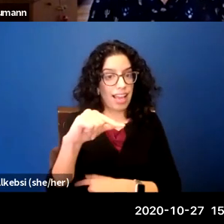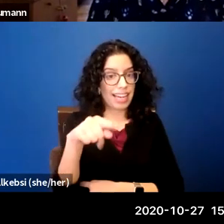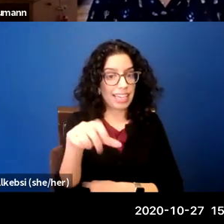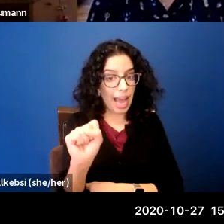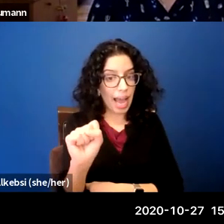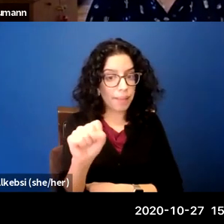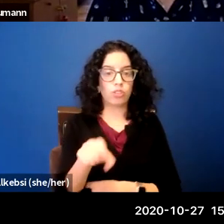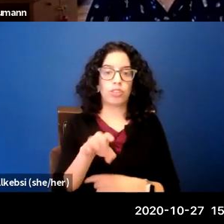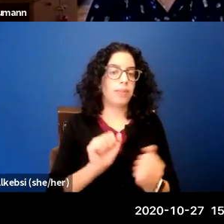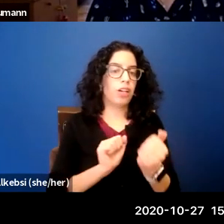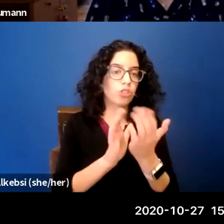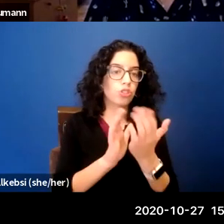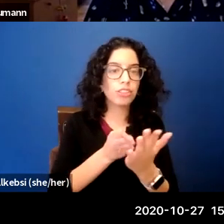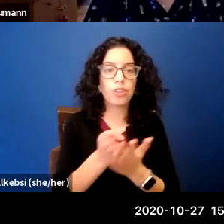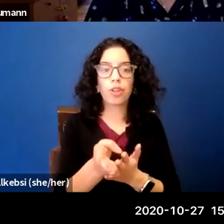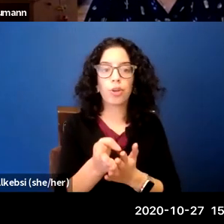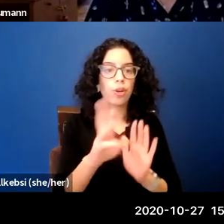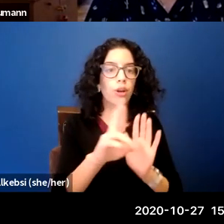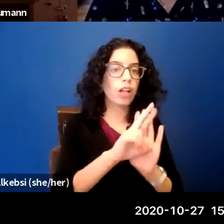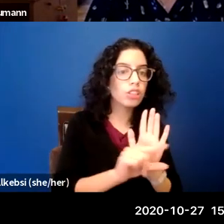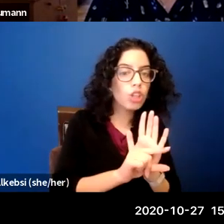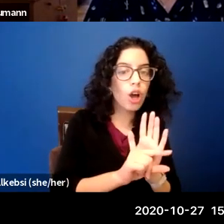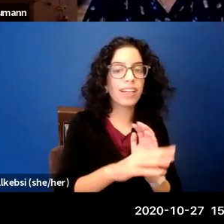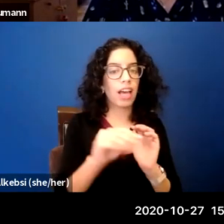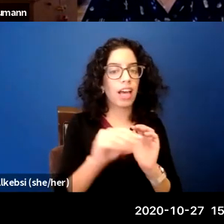Instead, gaps should be addressed